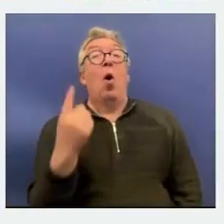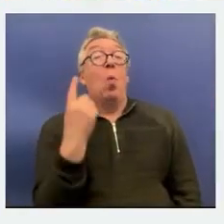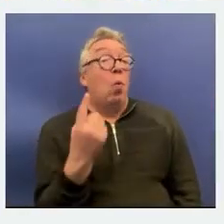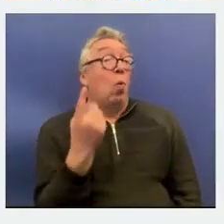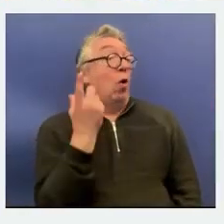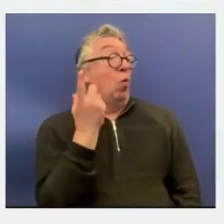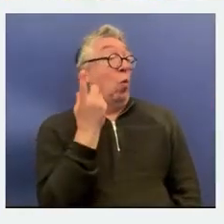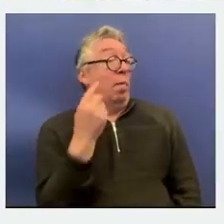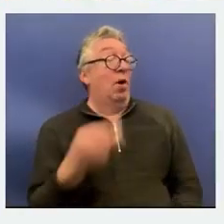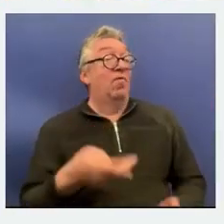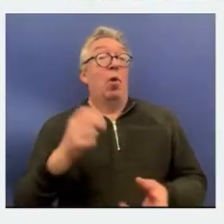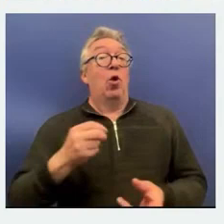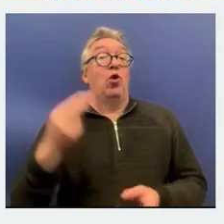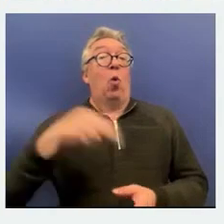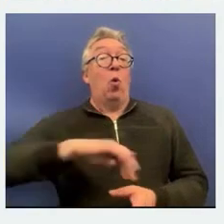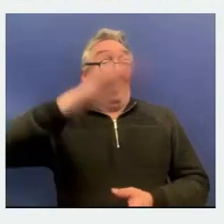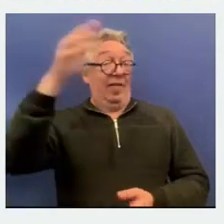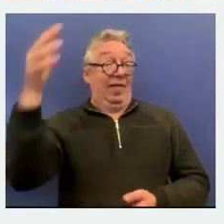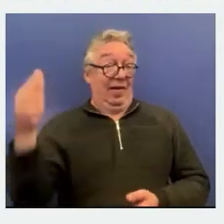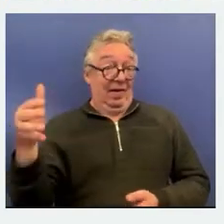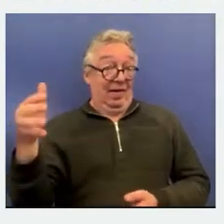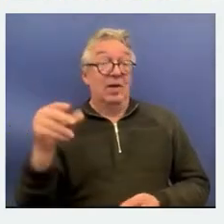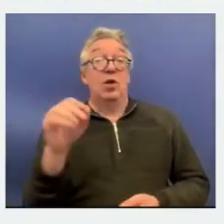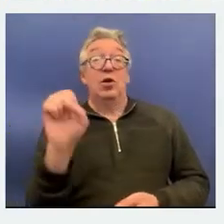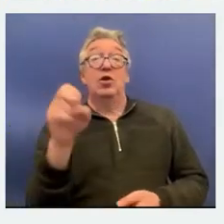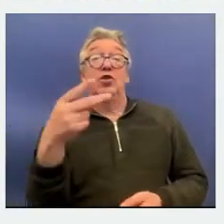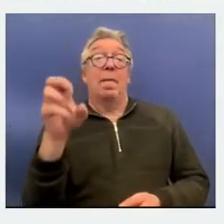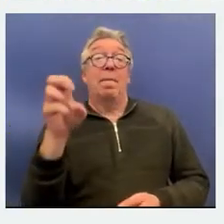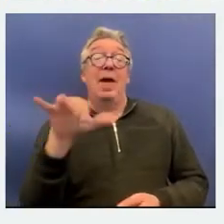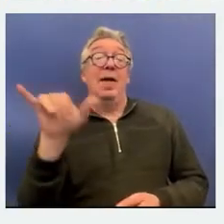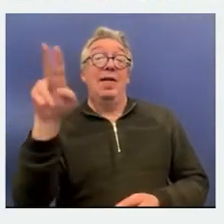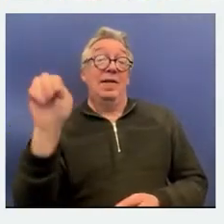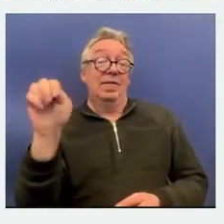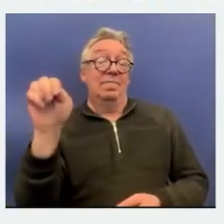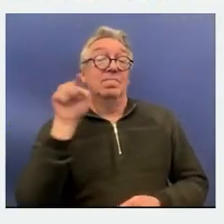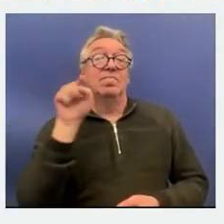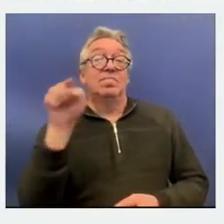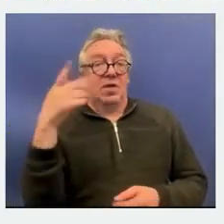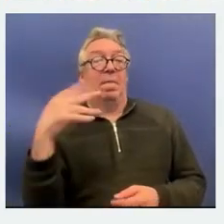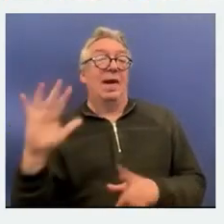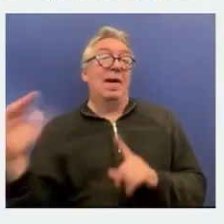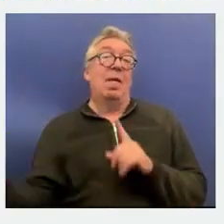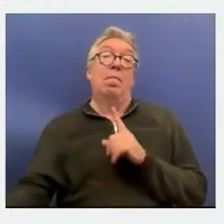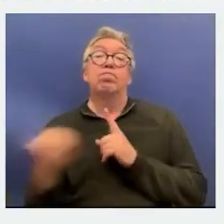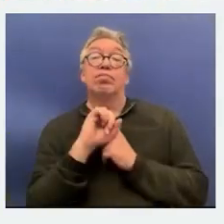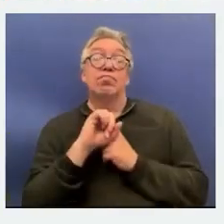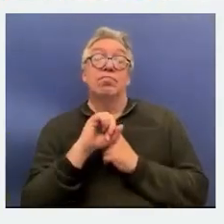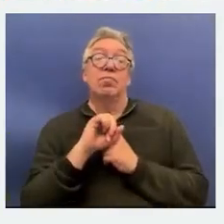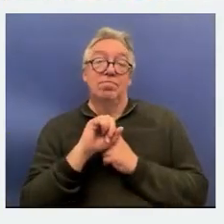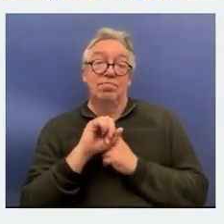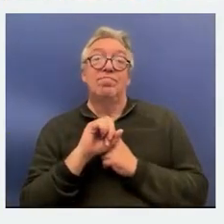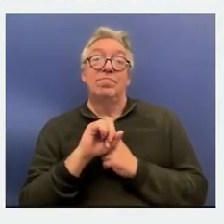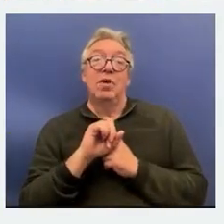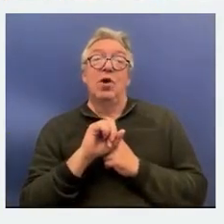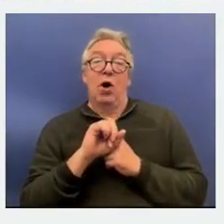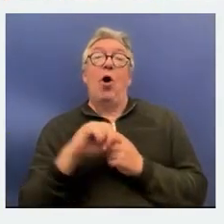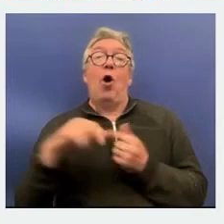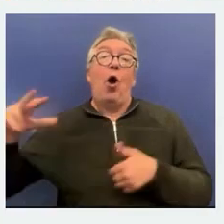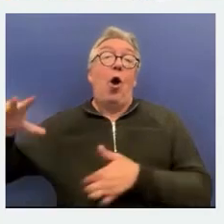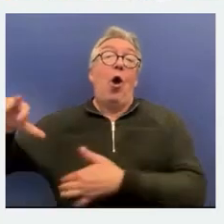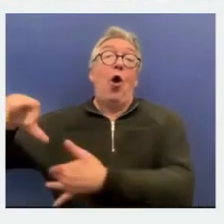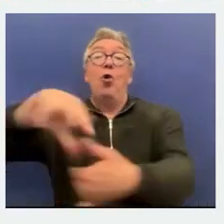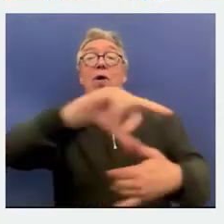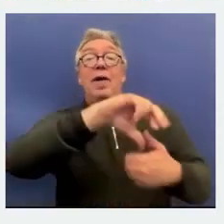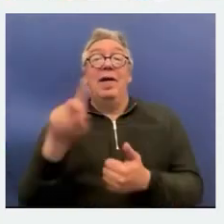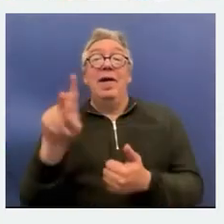Charmaine Natchez, who suffered the Hurricane Katrina that destroyed New Orleans, to include her story. And then